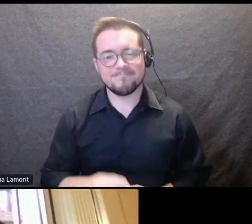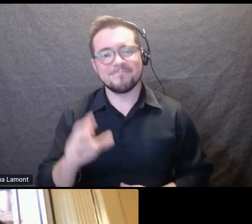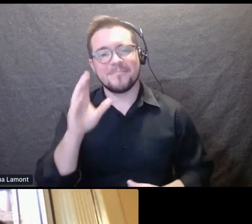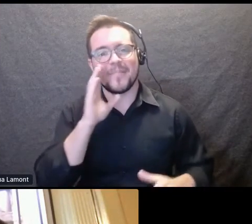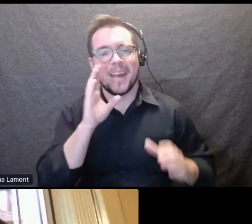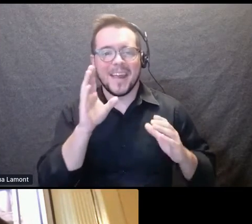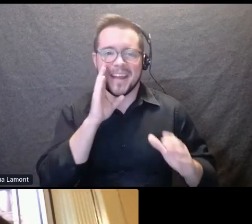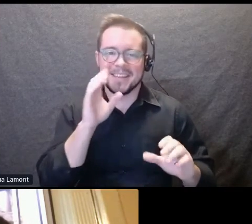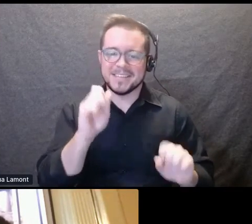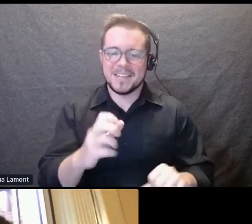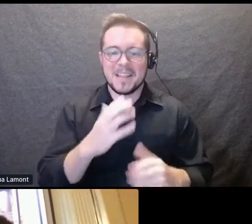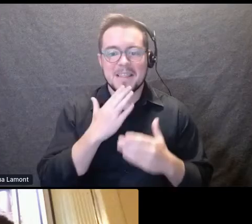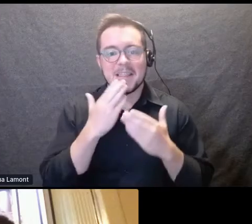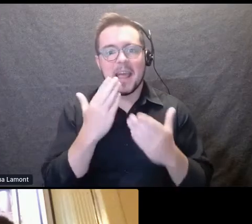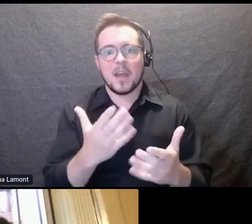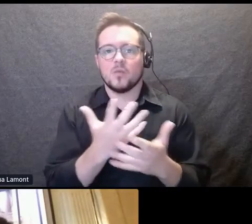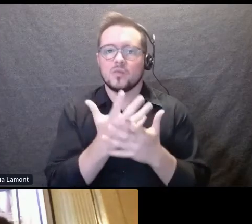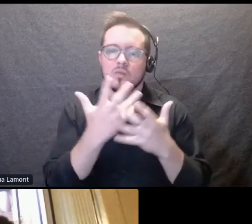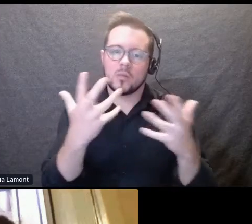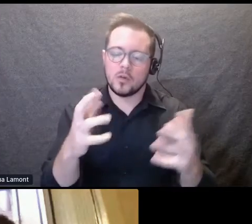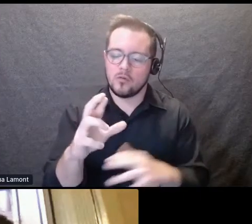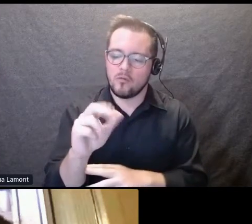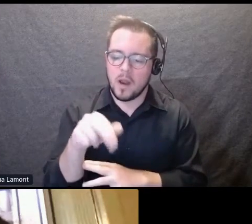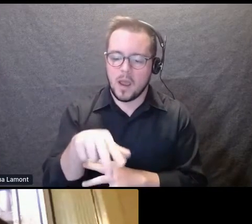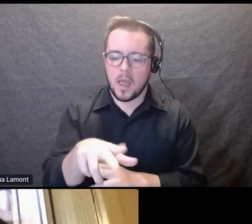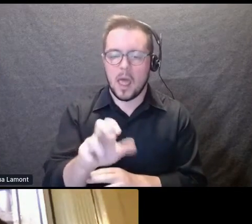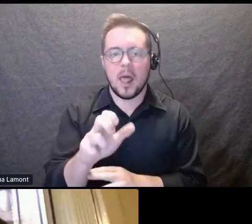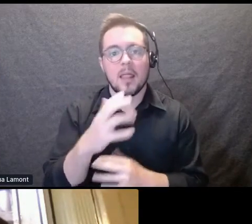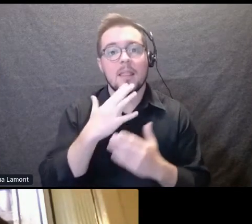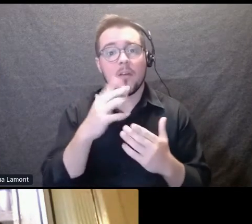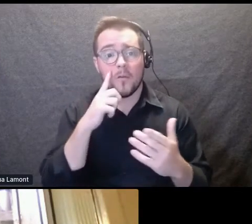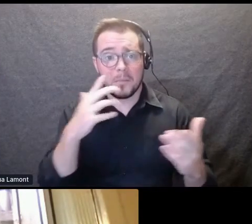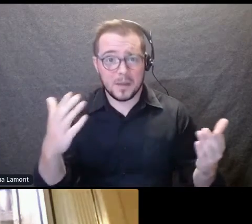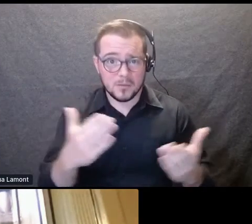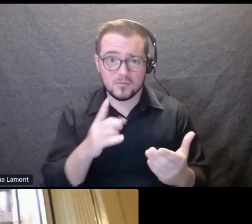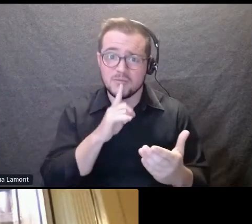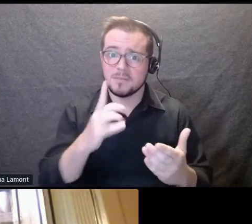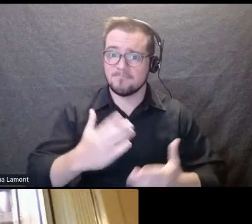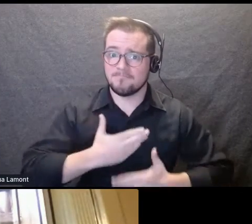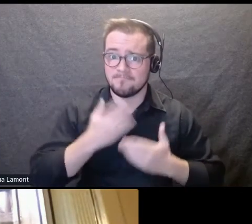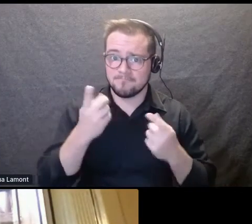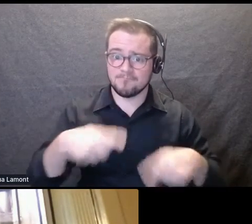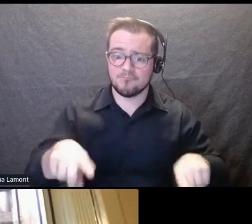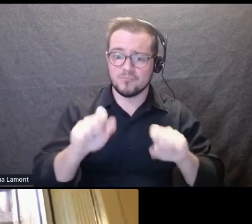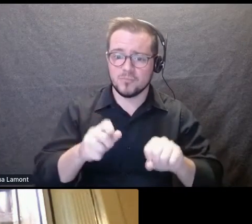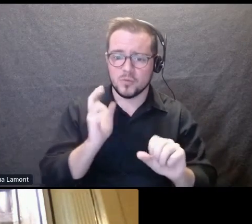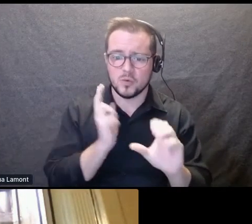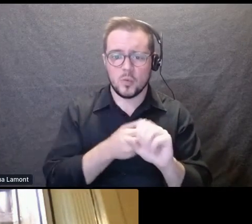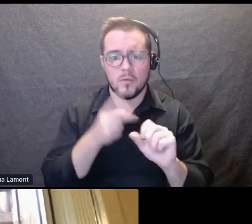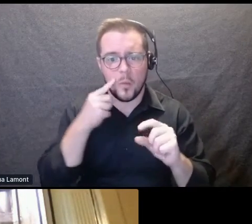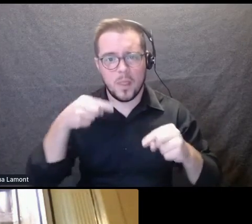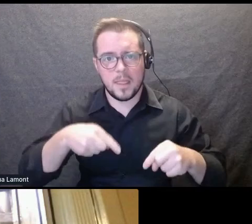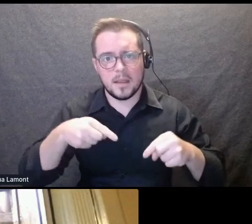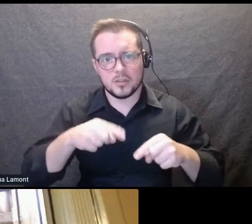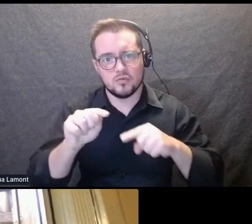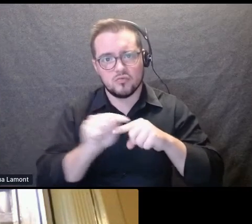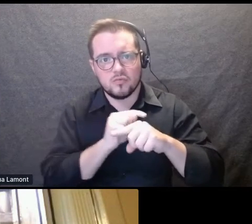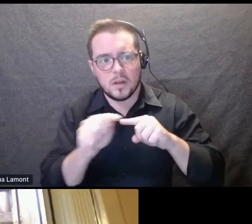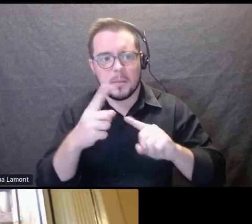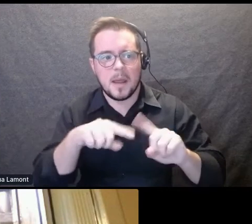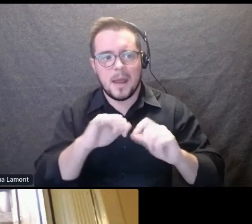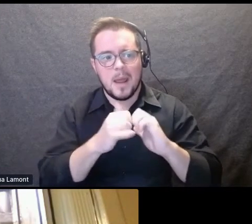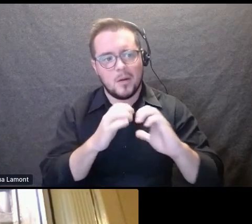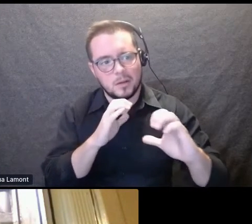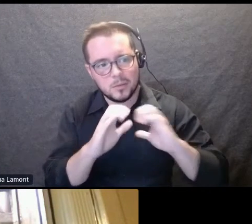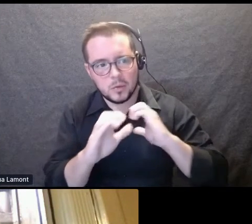Hey, thank you so much, Raquel, and everybody. Thank you for being here. Yeah, we're really glad that y'all could join us for this training on communicating across